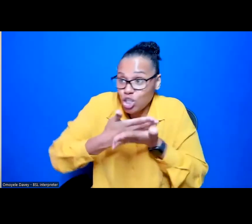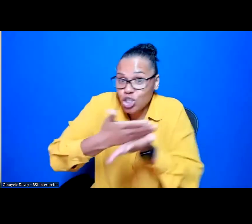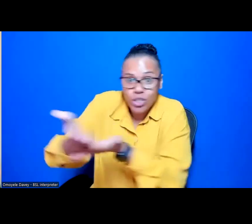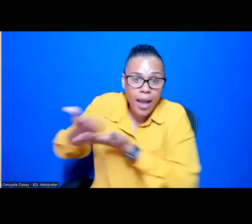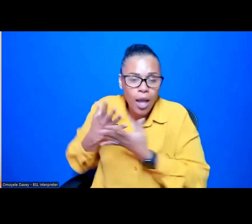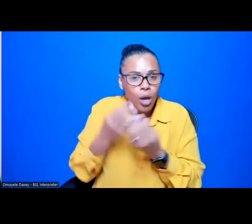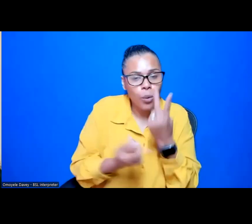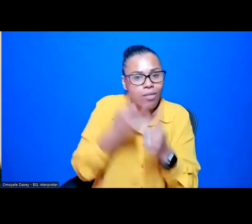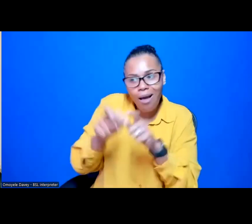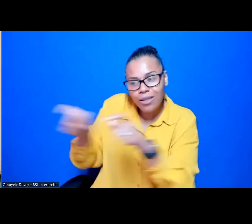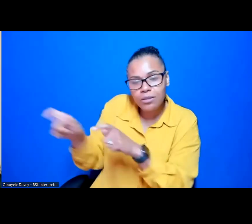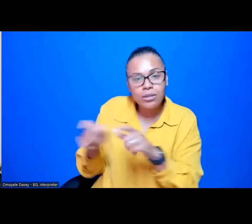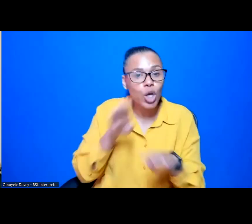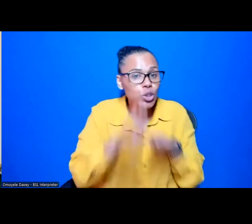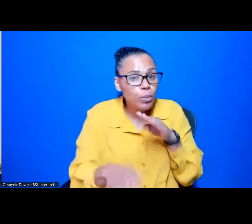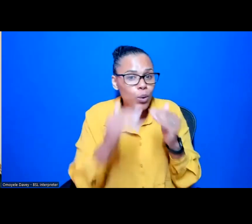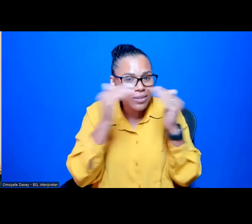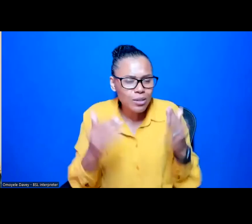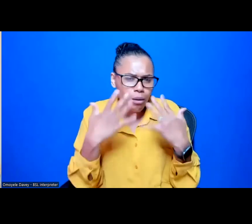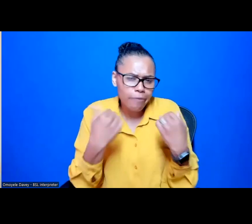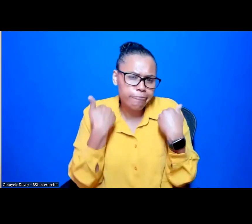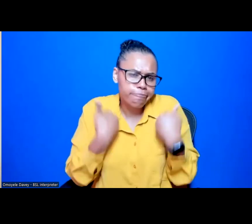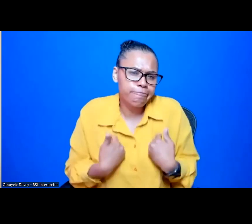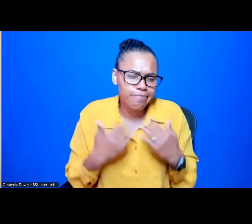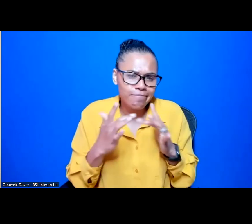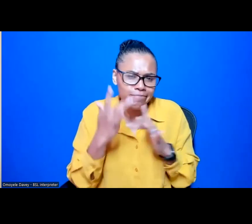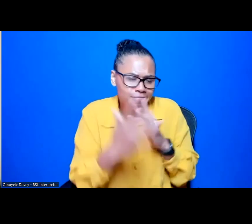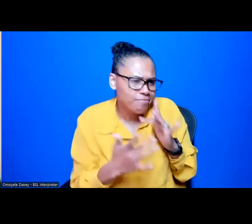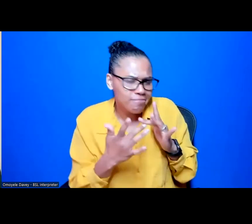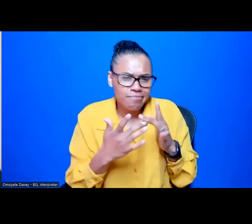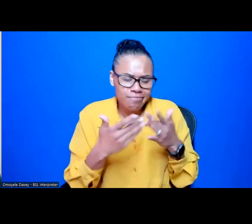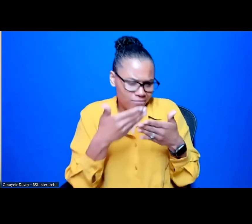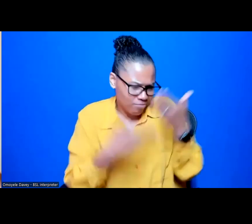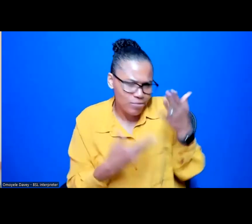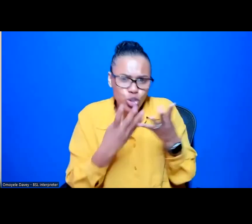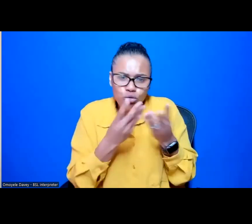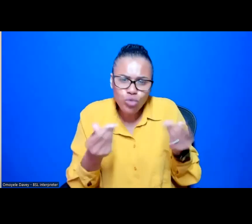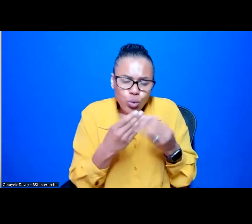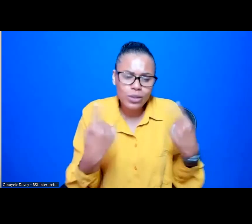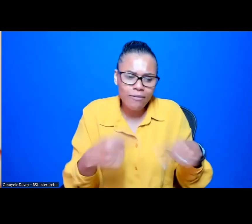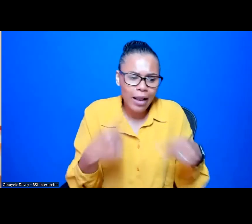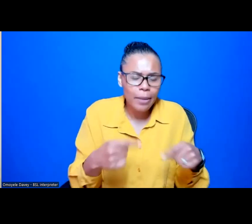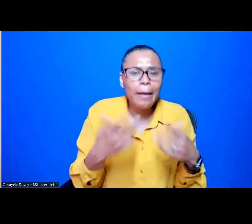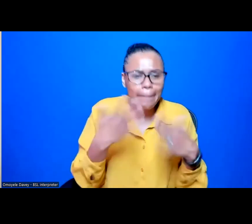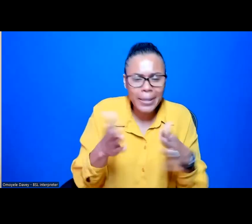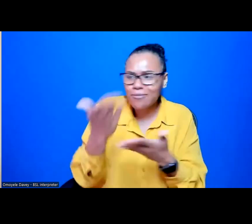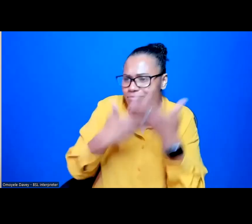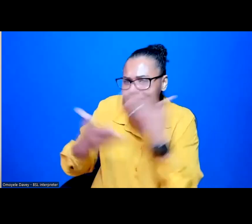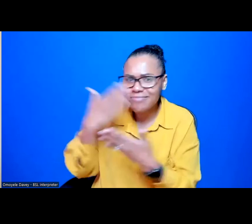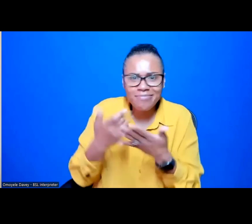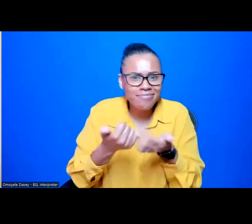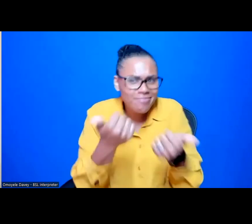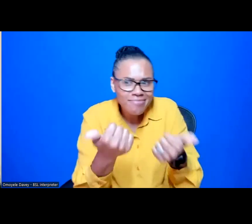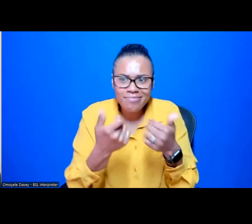has a wealth of information and resource out there for you. We have heard from the great and the good about the challenges, about